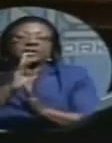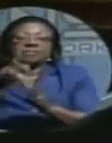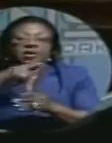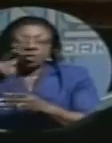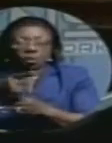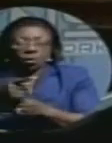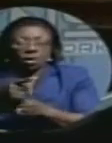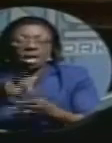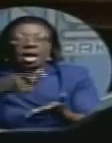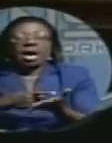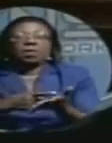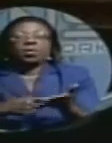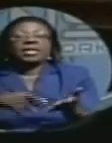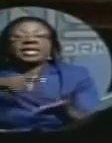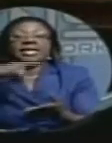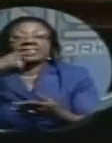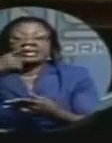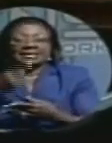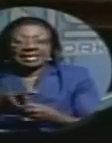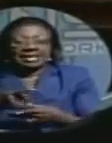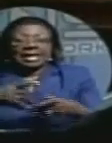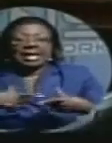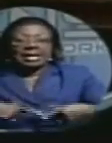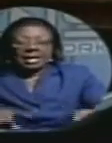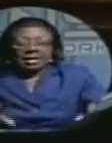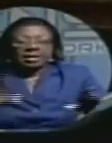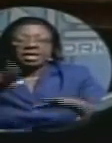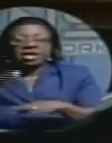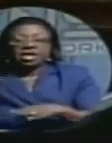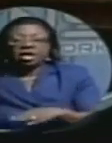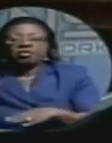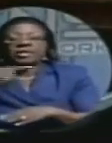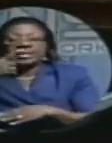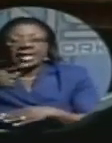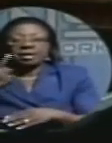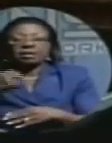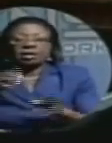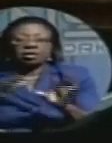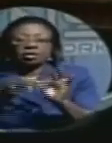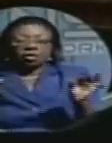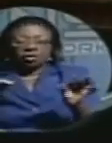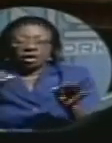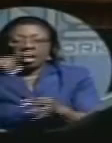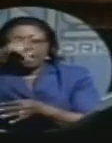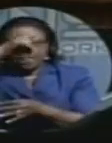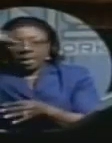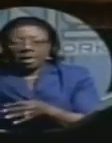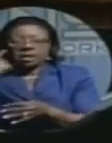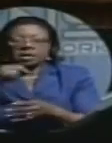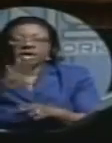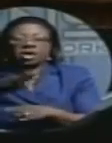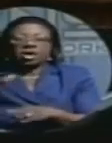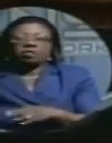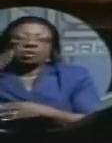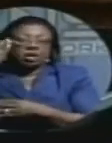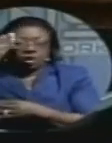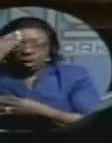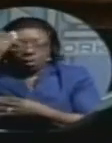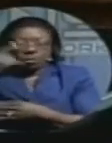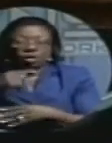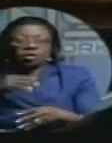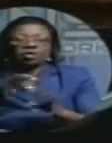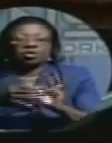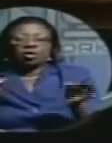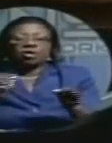remember. Let the children tell the story, because if the children know the story of